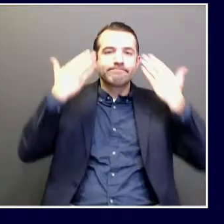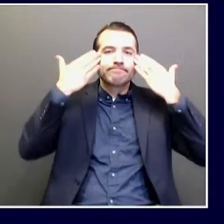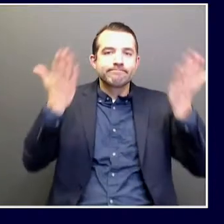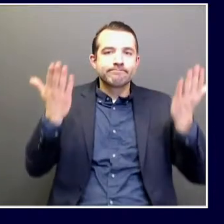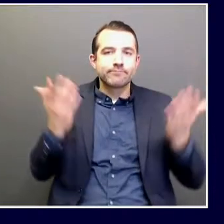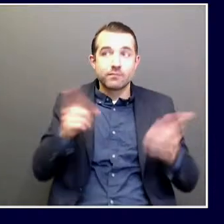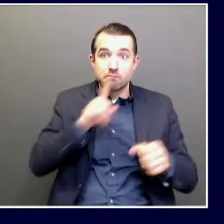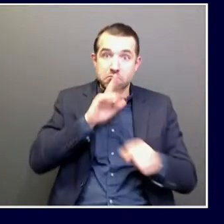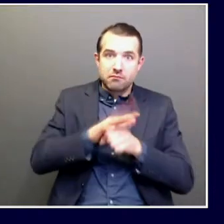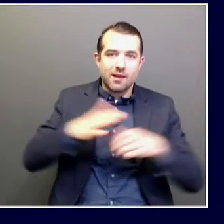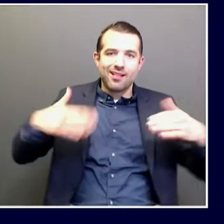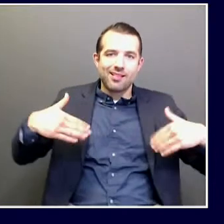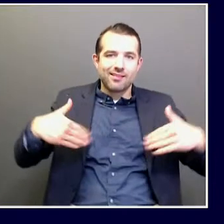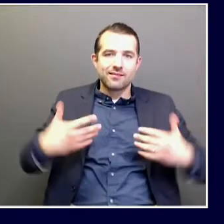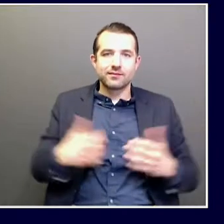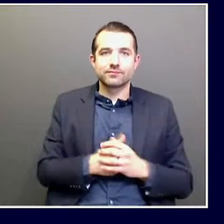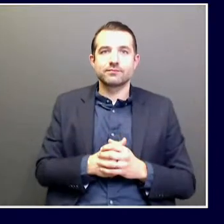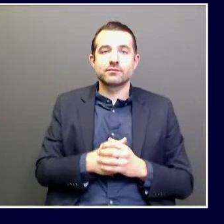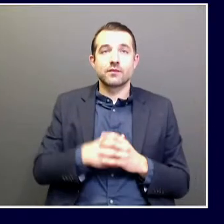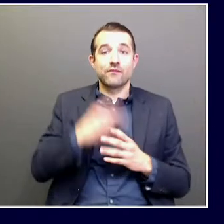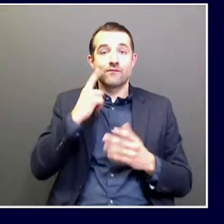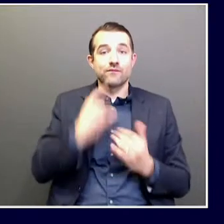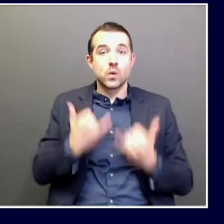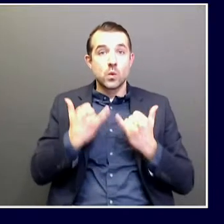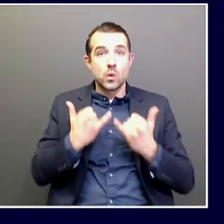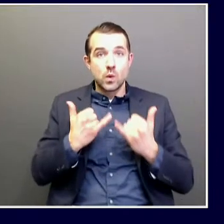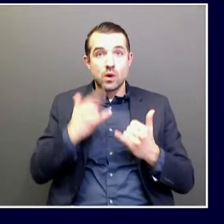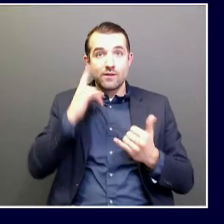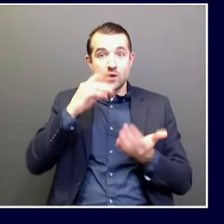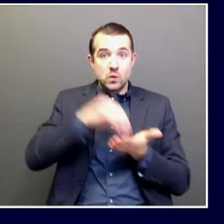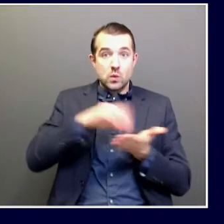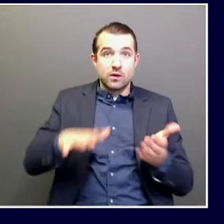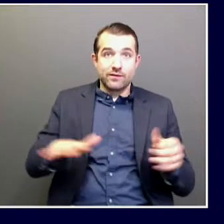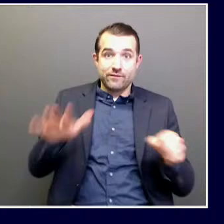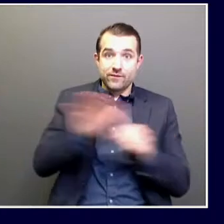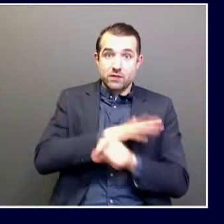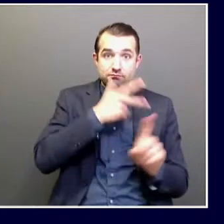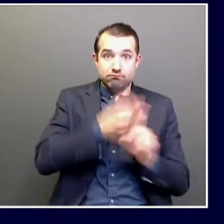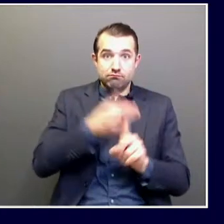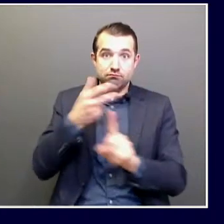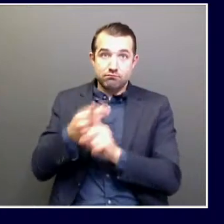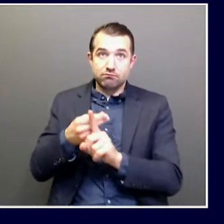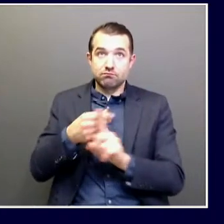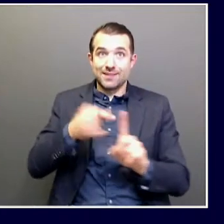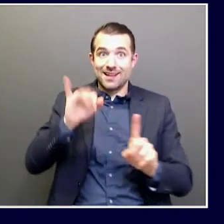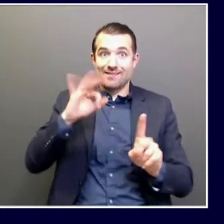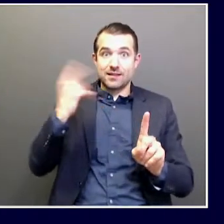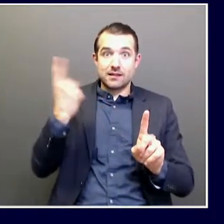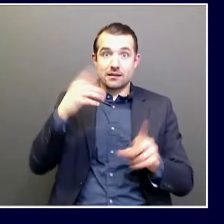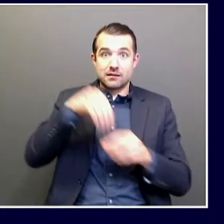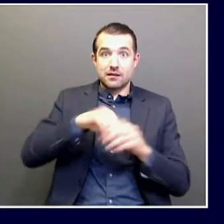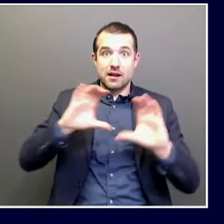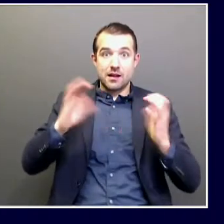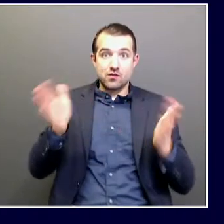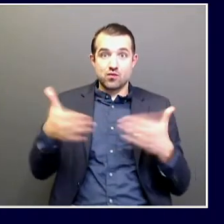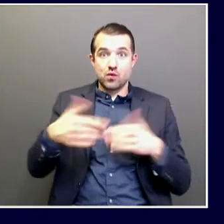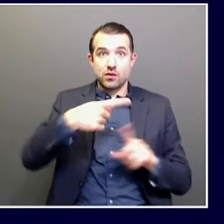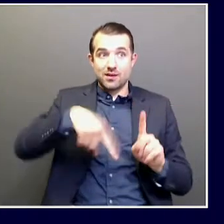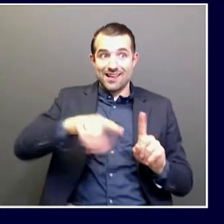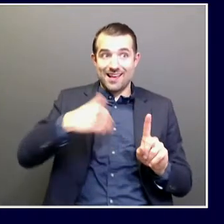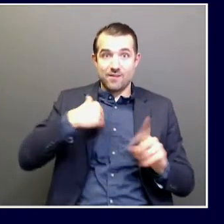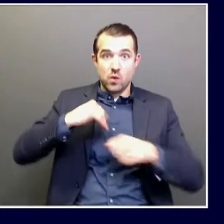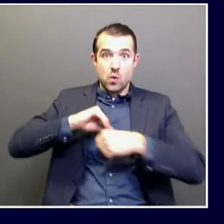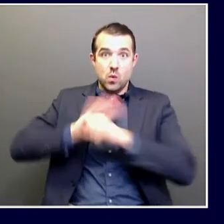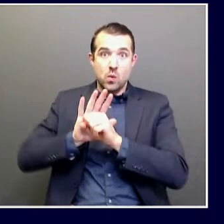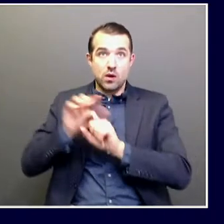kids not needing to quarantine if they're exposed in schools. Because again, there too, the vaccine data that we've got suggests that the